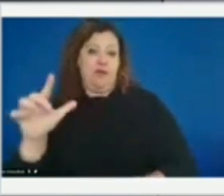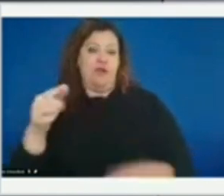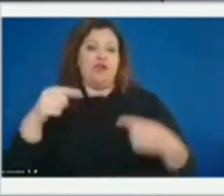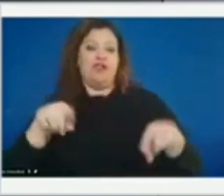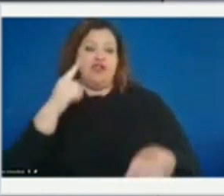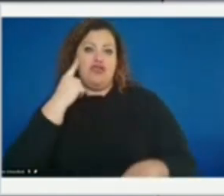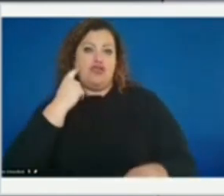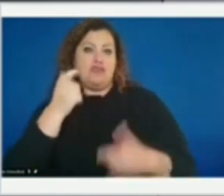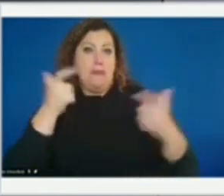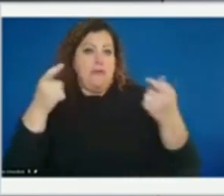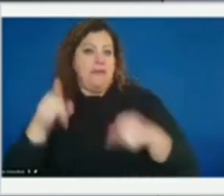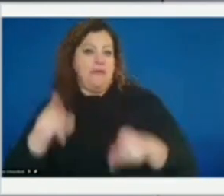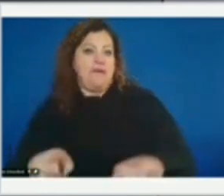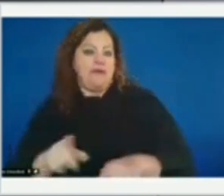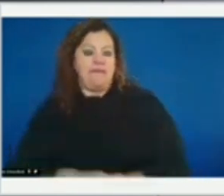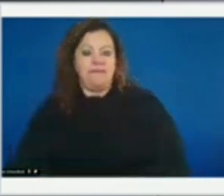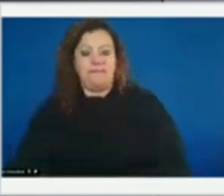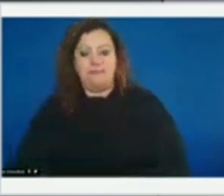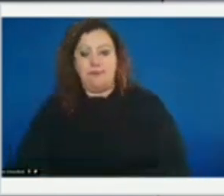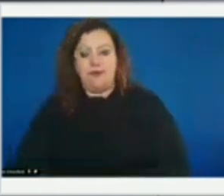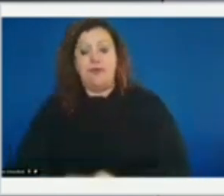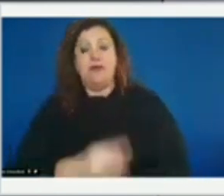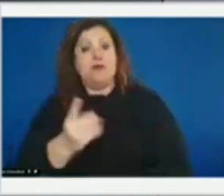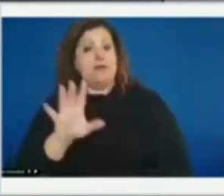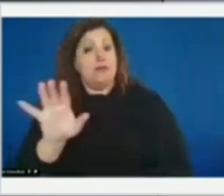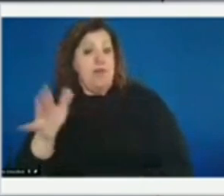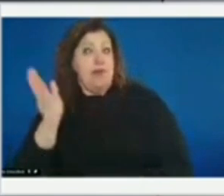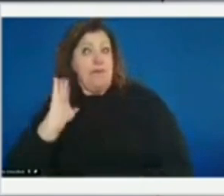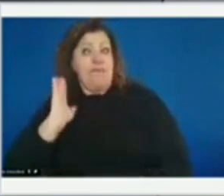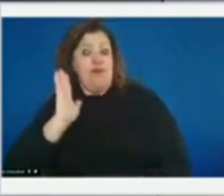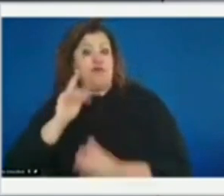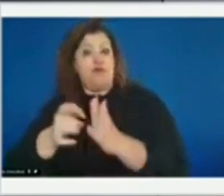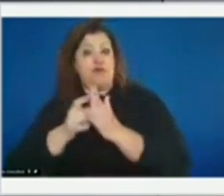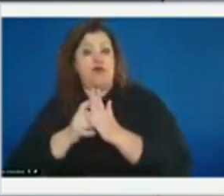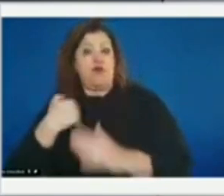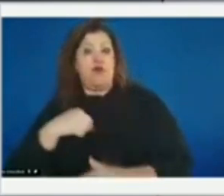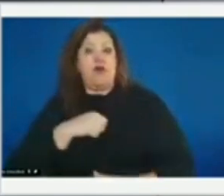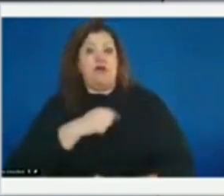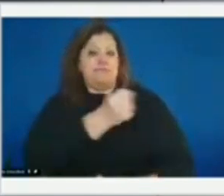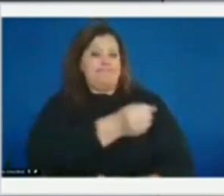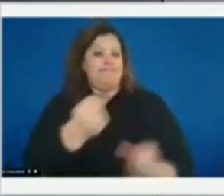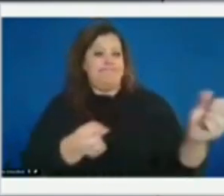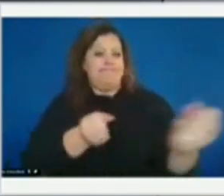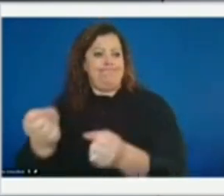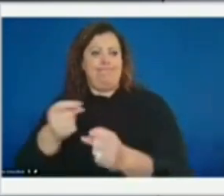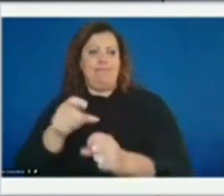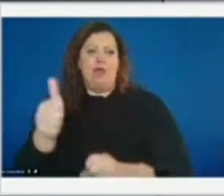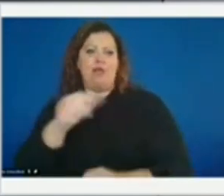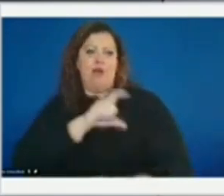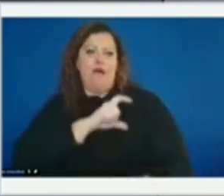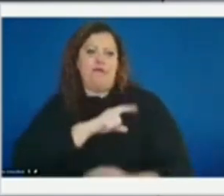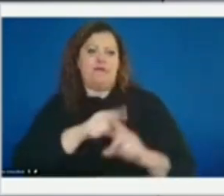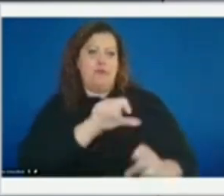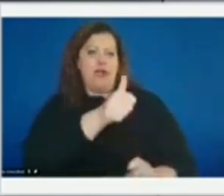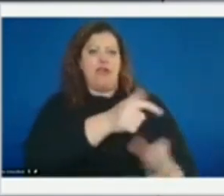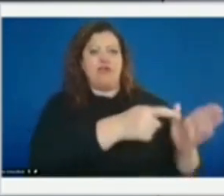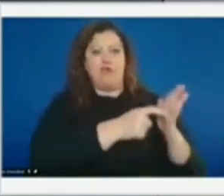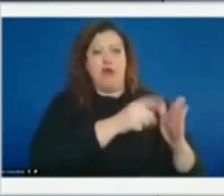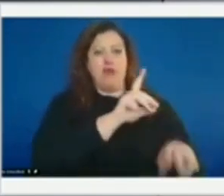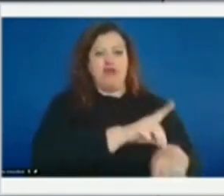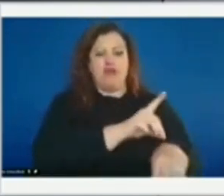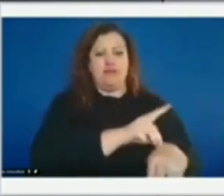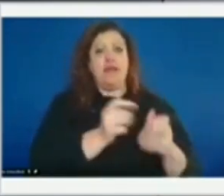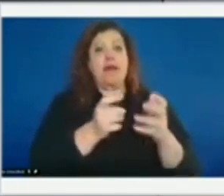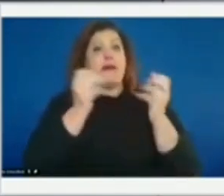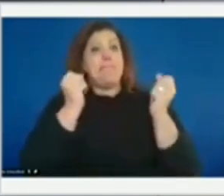event, something that would have required us to reassign officers from other critical duties. With many large-scale